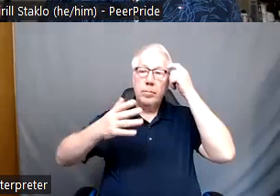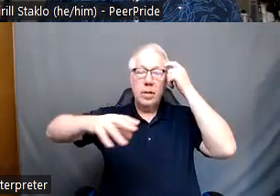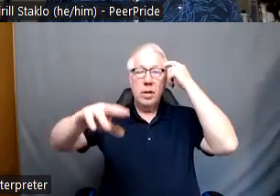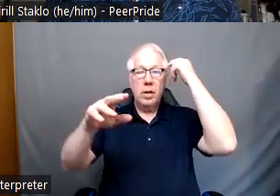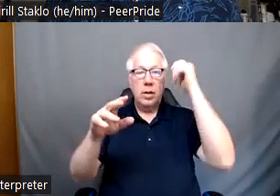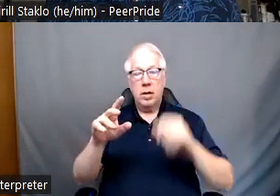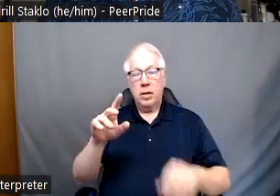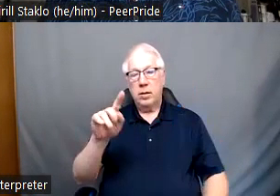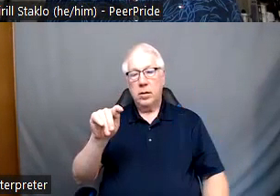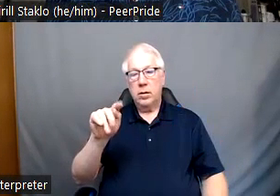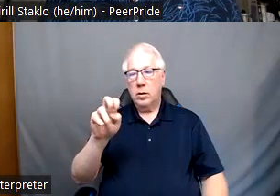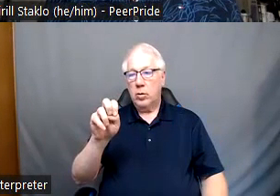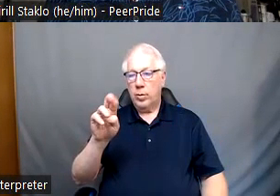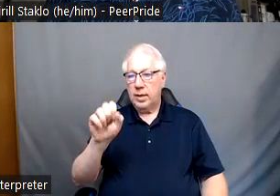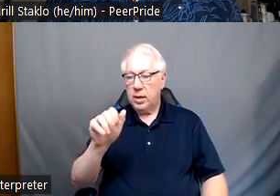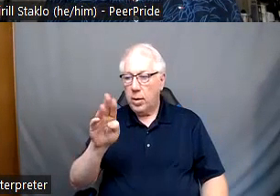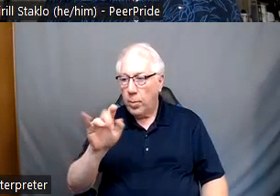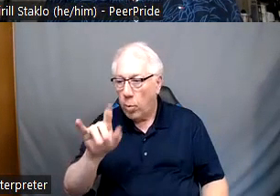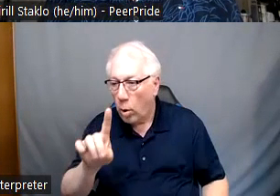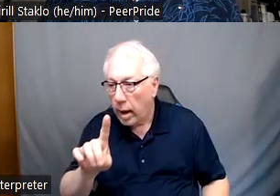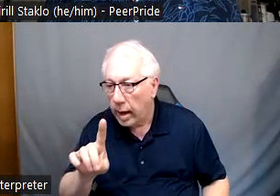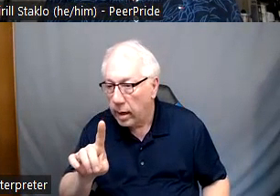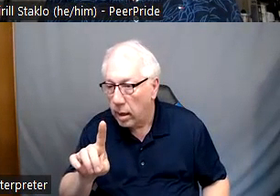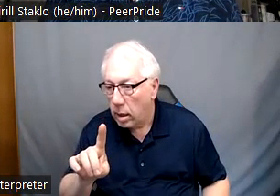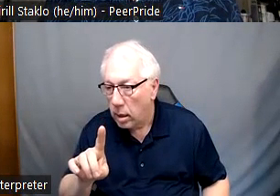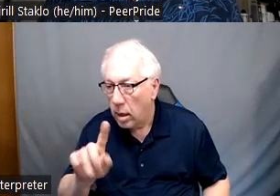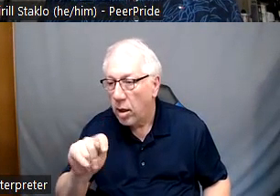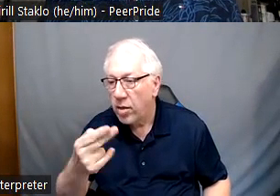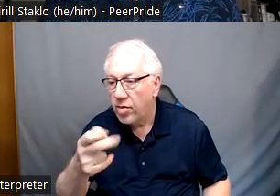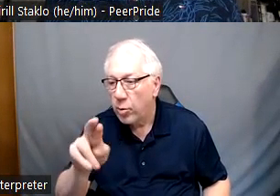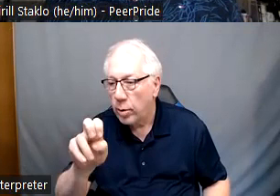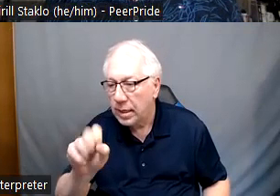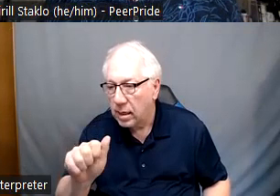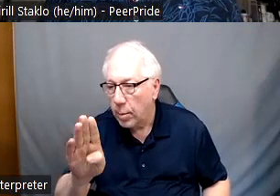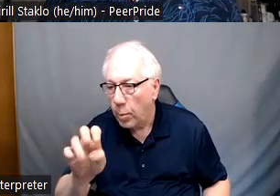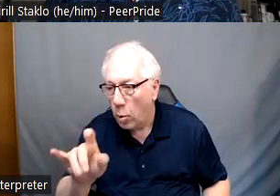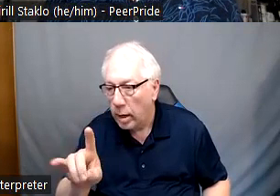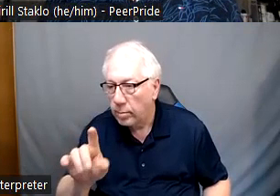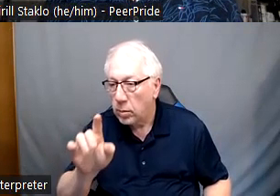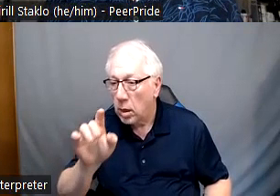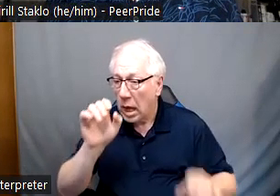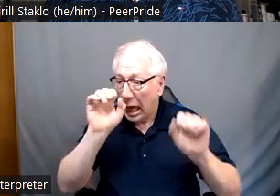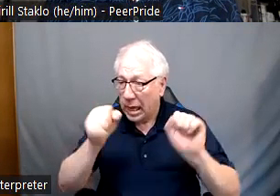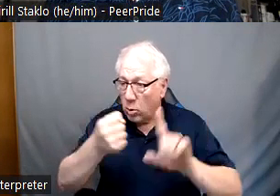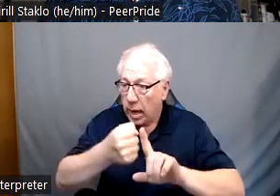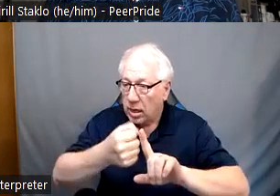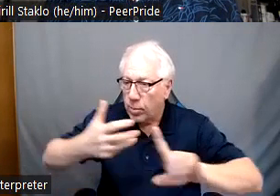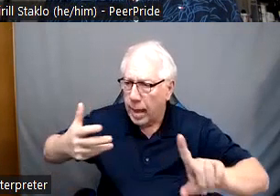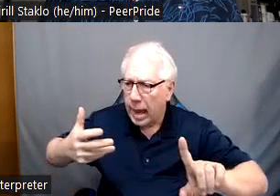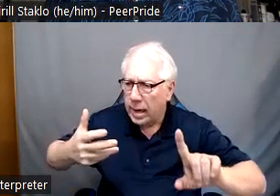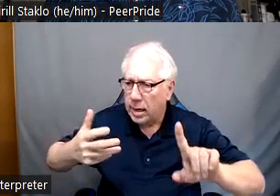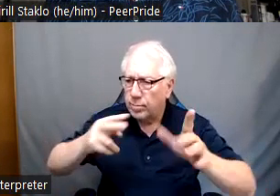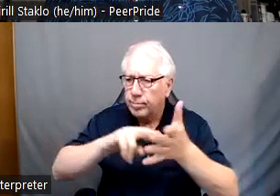Teresa Boyd. Thank you, Teresa, for sending in your question. And that is, could you expound on how you define